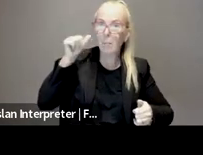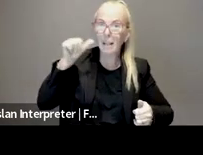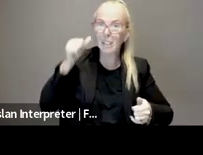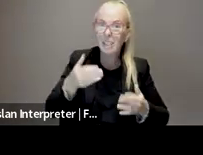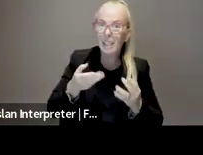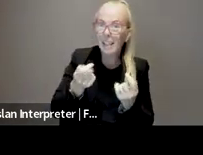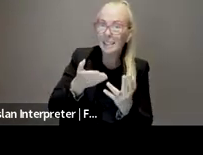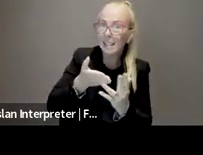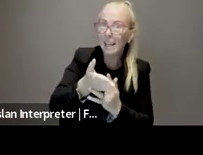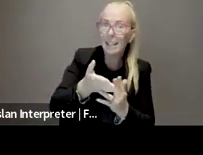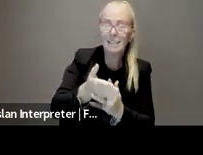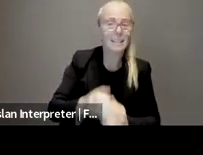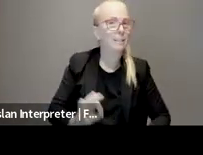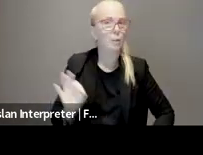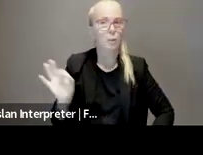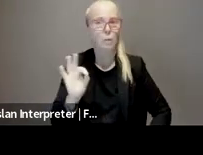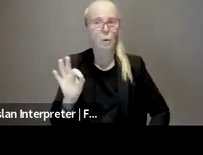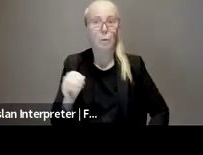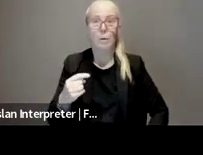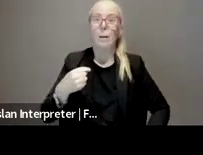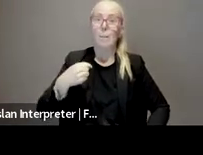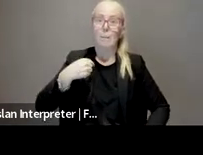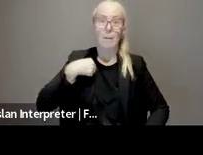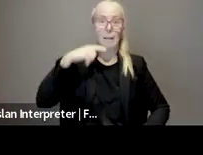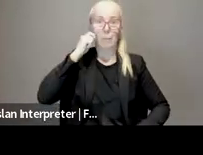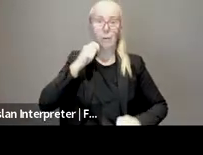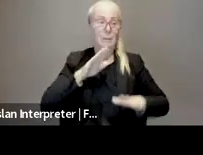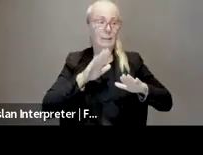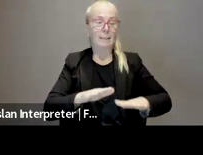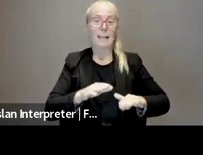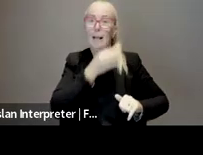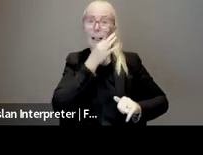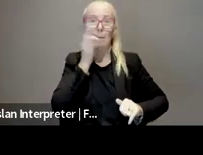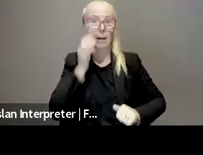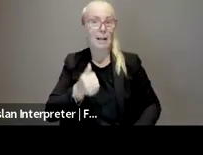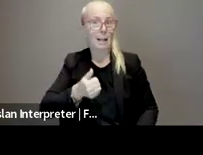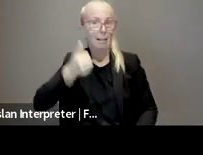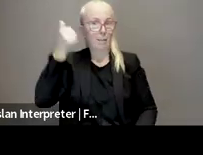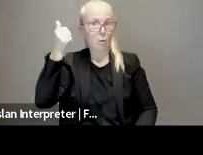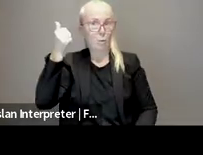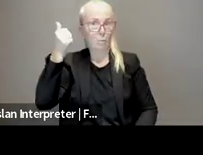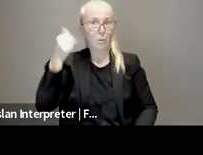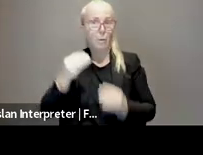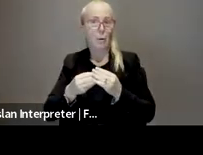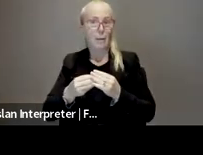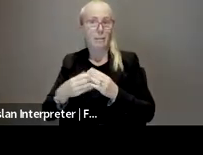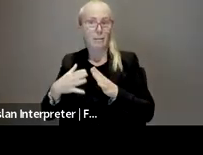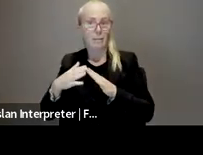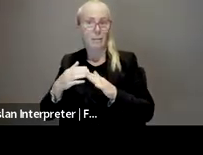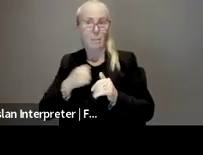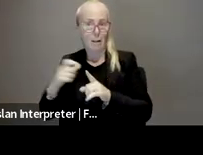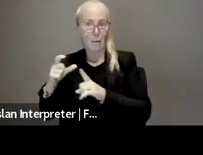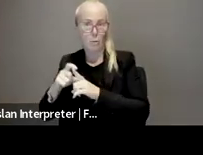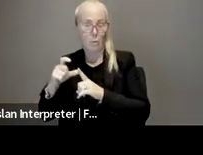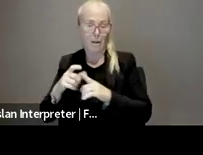would take our son down to play in the sand and in the water. Not only do wheelchairs not go on sand as they need special wheels, but